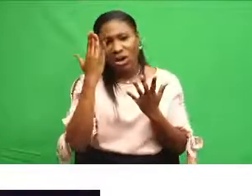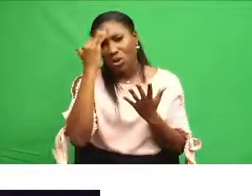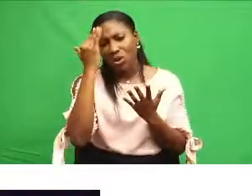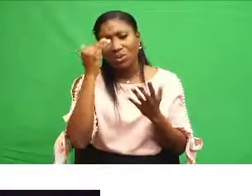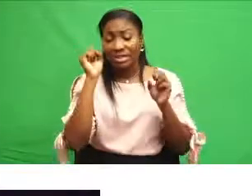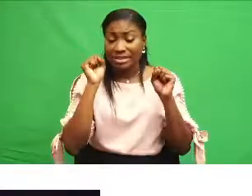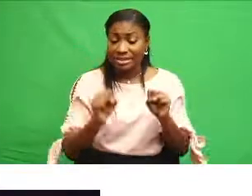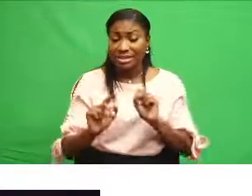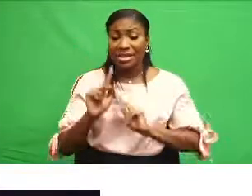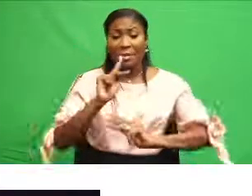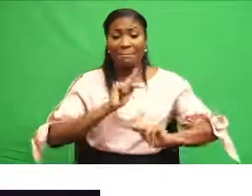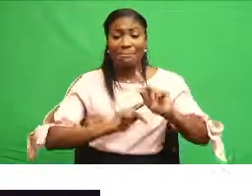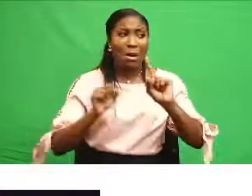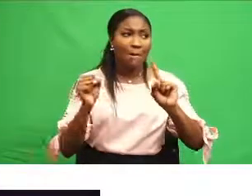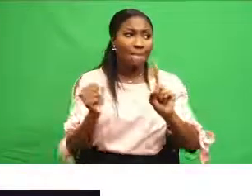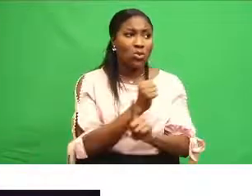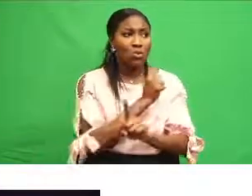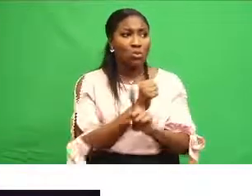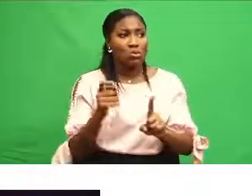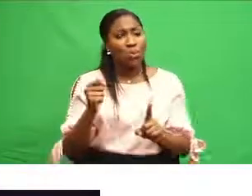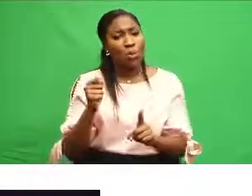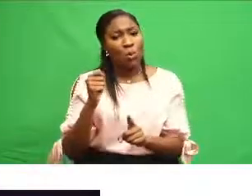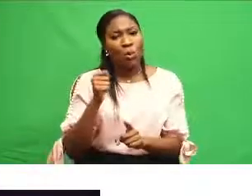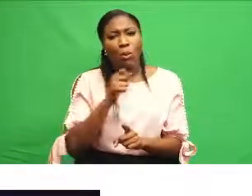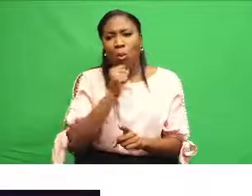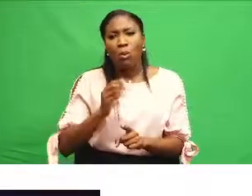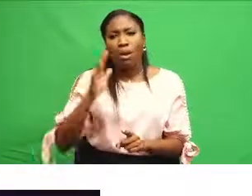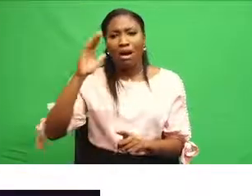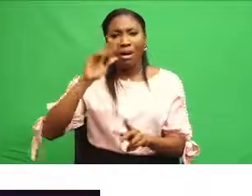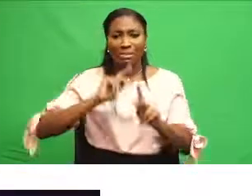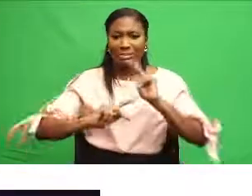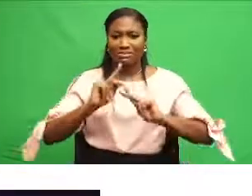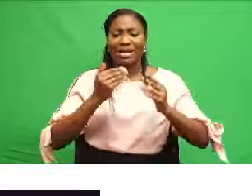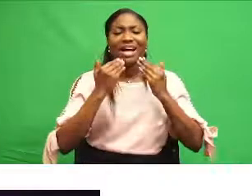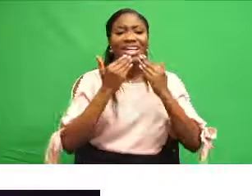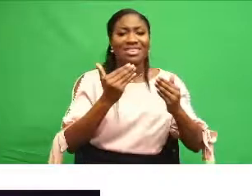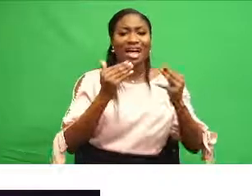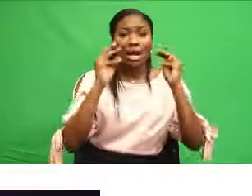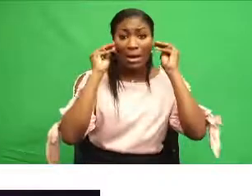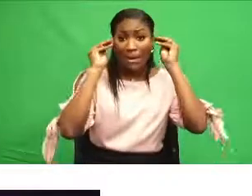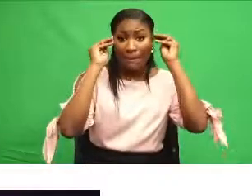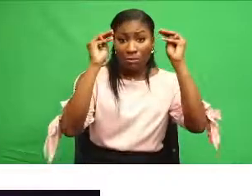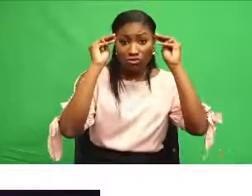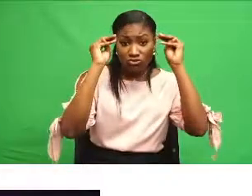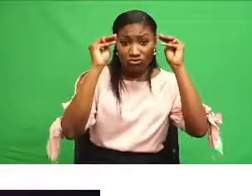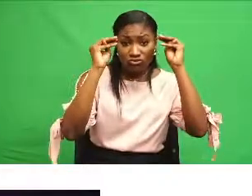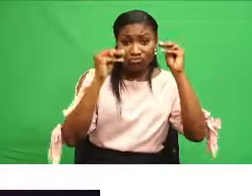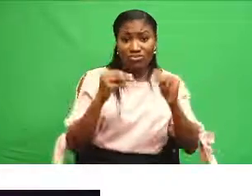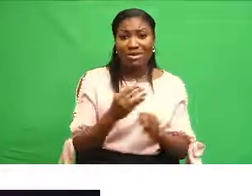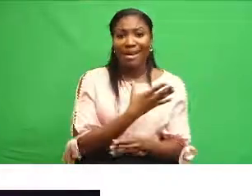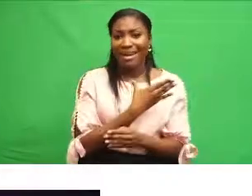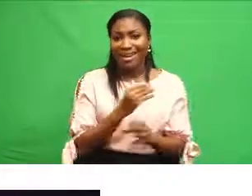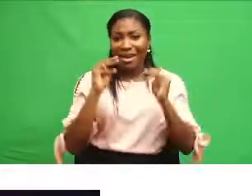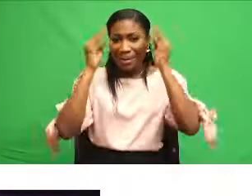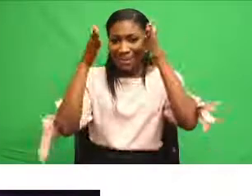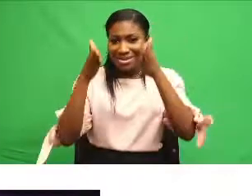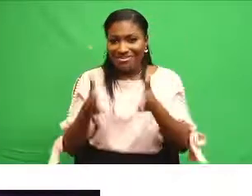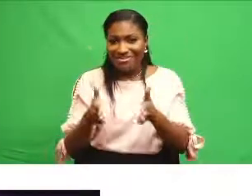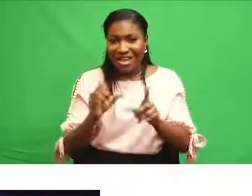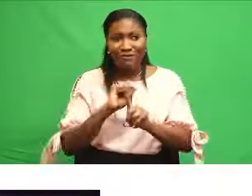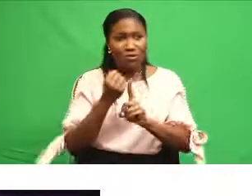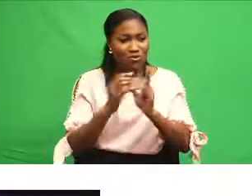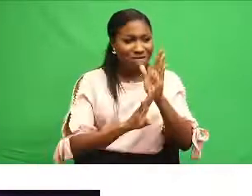being abused. I want to say all protocols observed. I thank the executive of the ministry, including the Honorable Minister, for hosting this